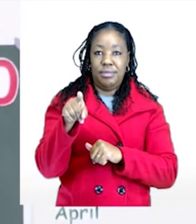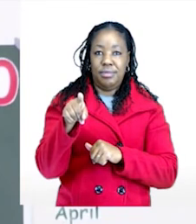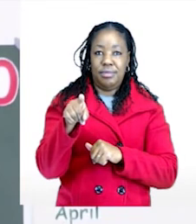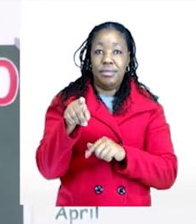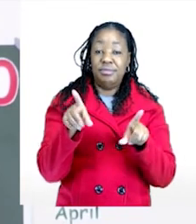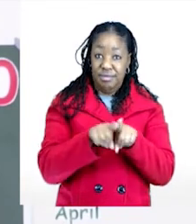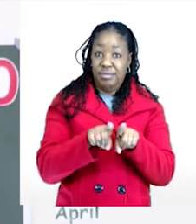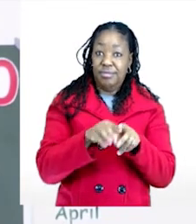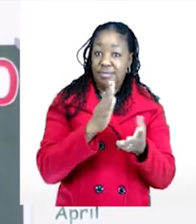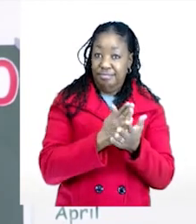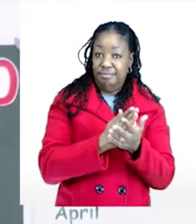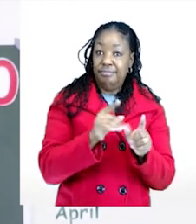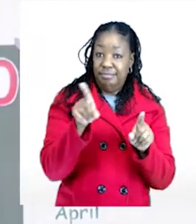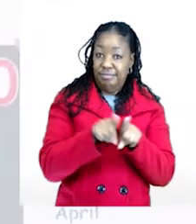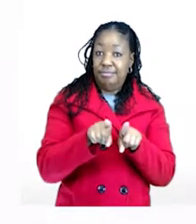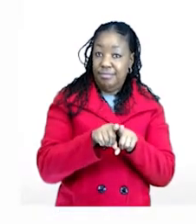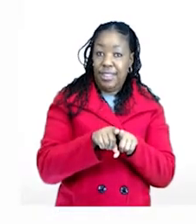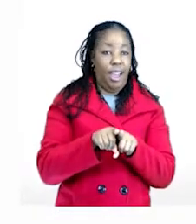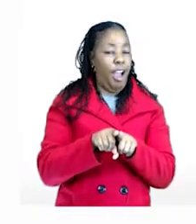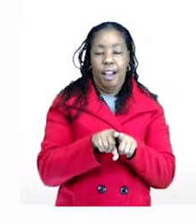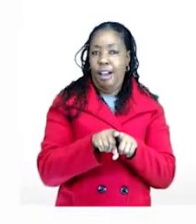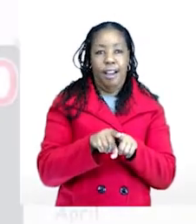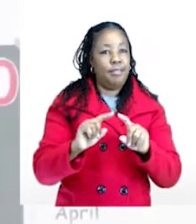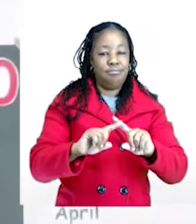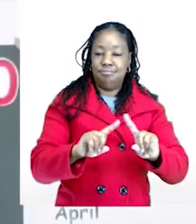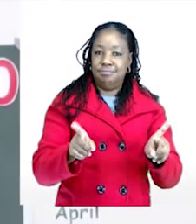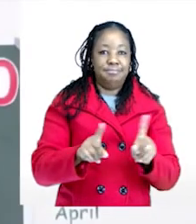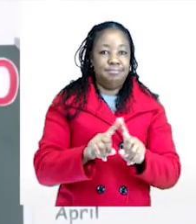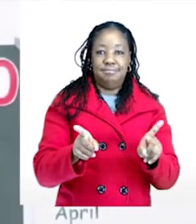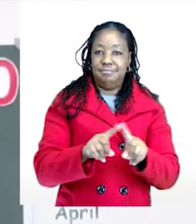as the one in the booklet. I need to correct it.